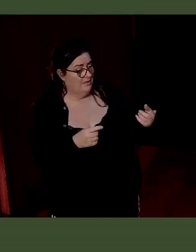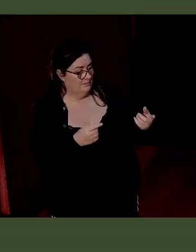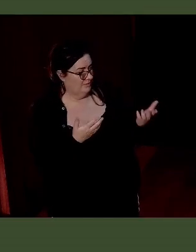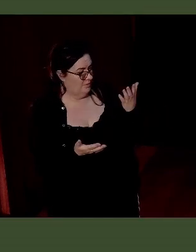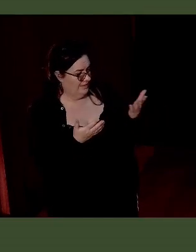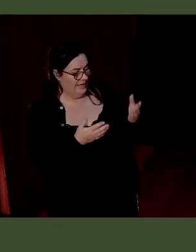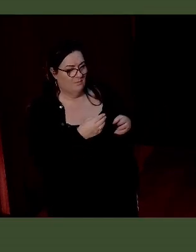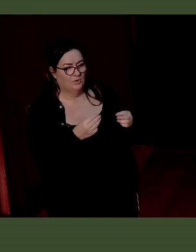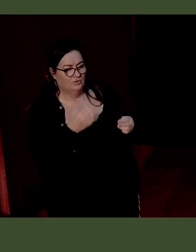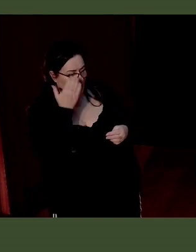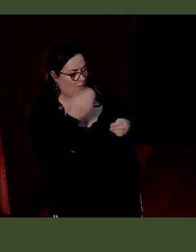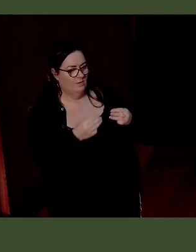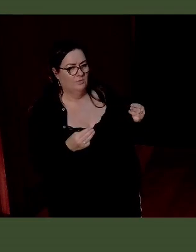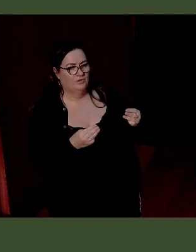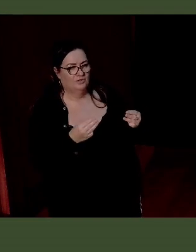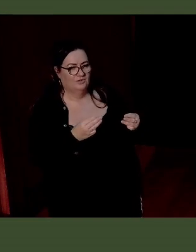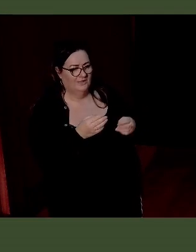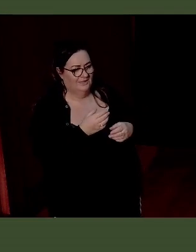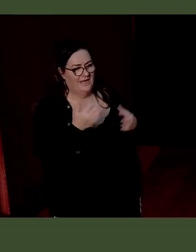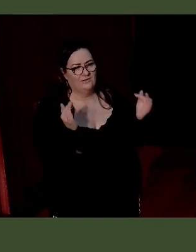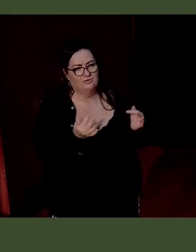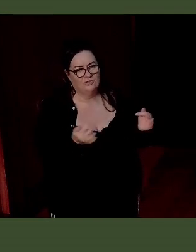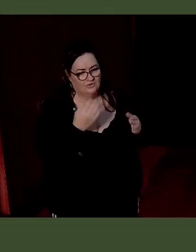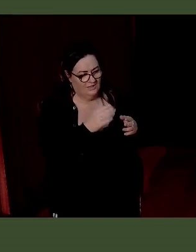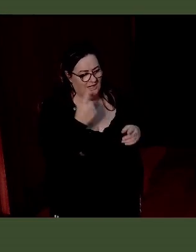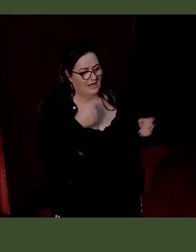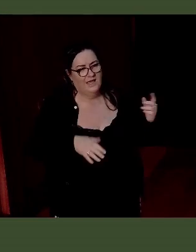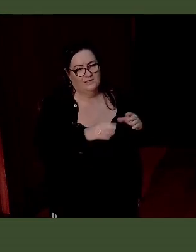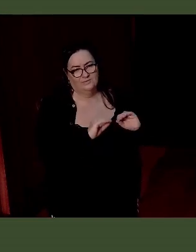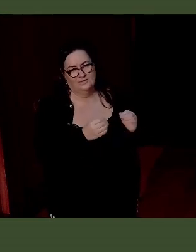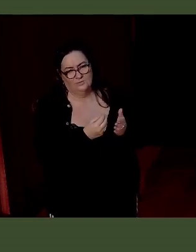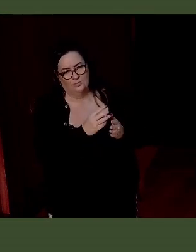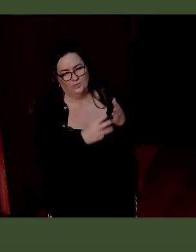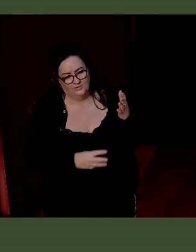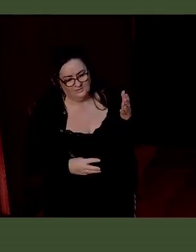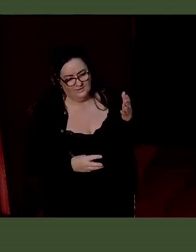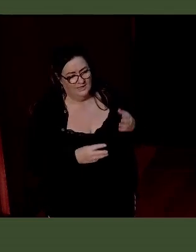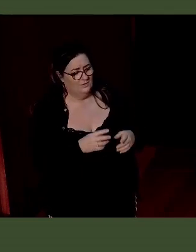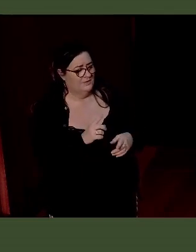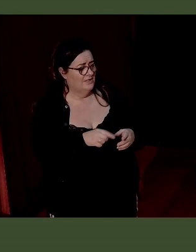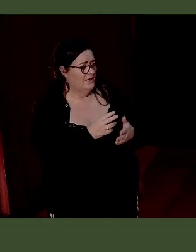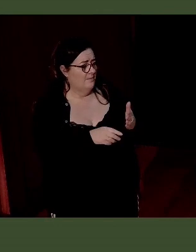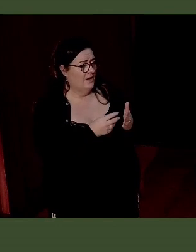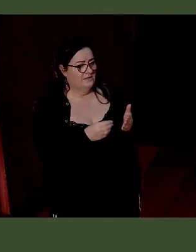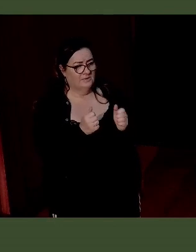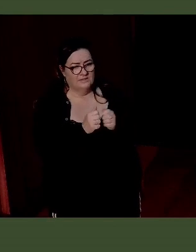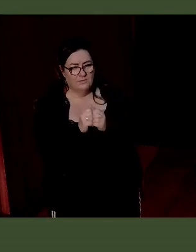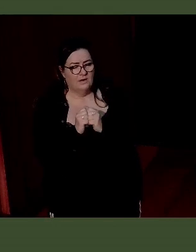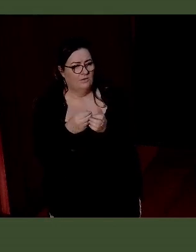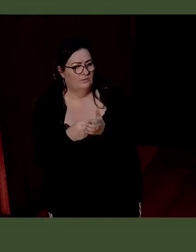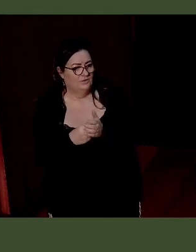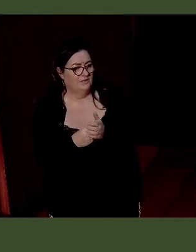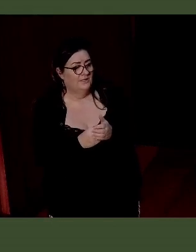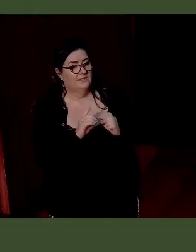impossible. Local authorities faced a major backlash if they increased taxes, and they found it almost impossible to borrow money for capital improvements.